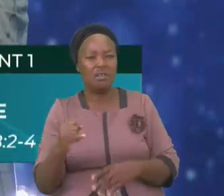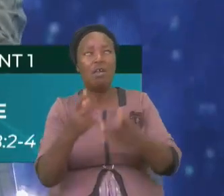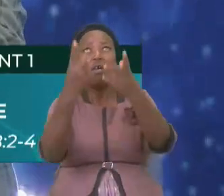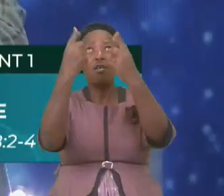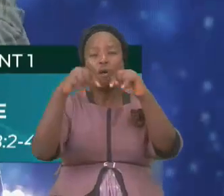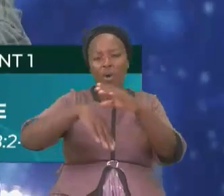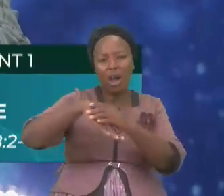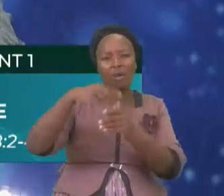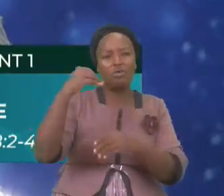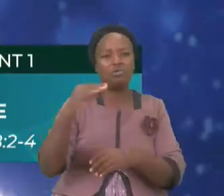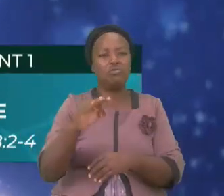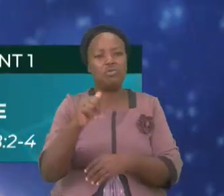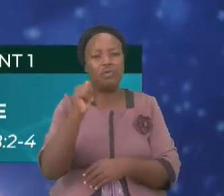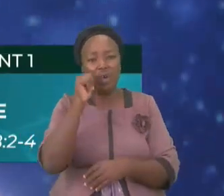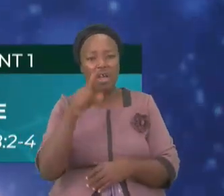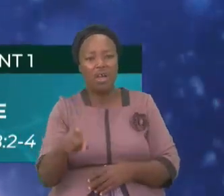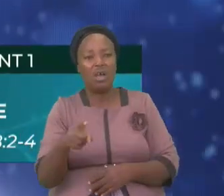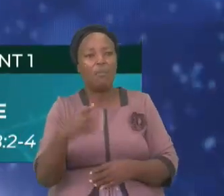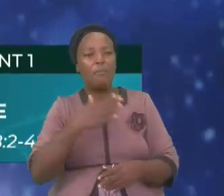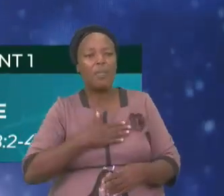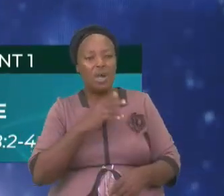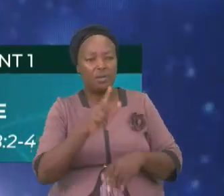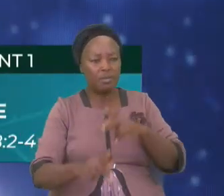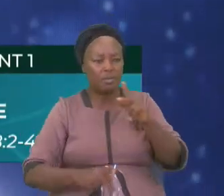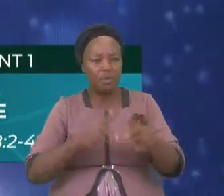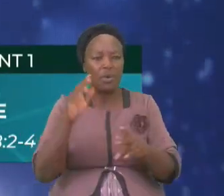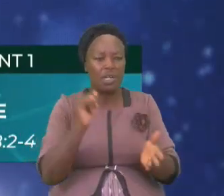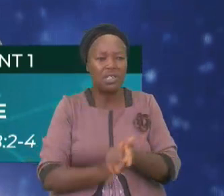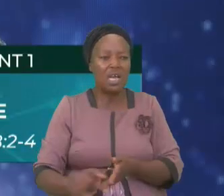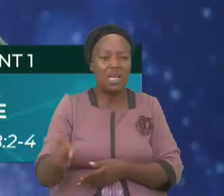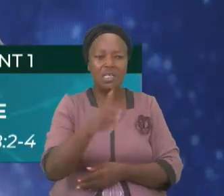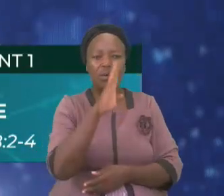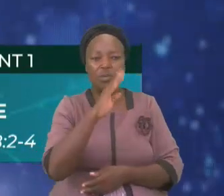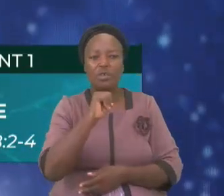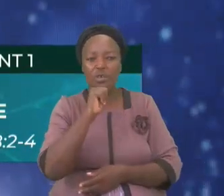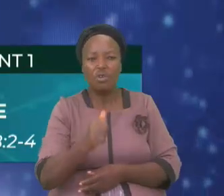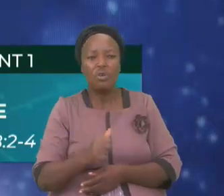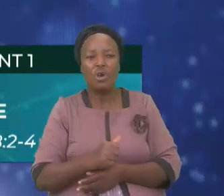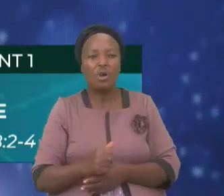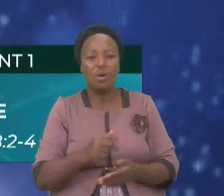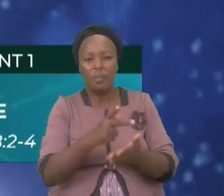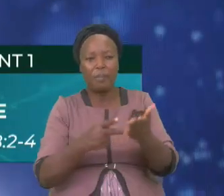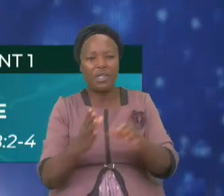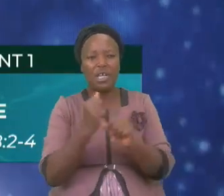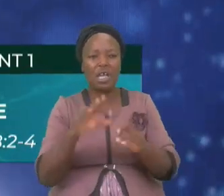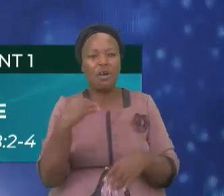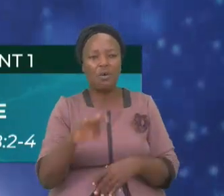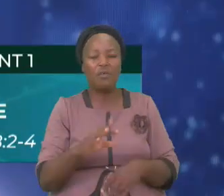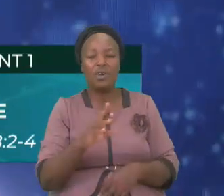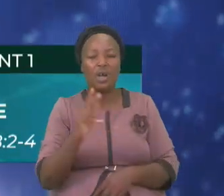ye be not partakers of our sins, and that ye receive not of